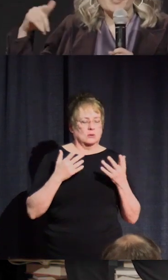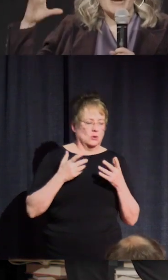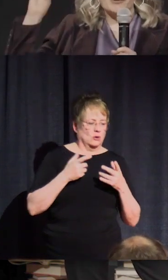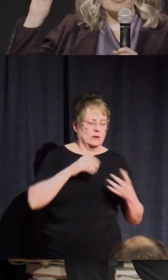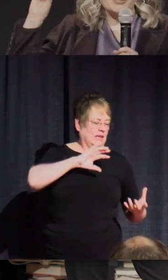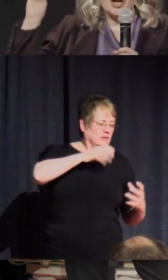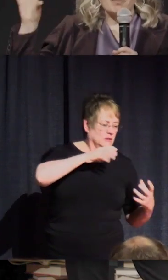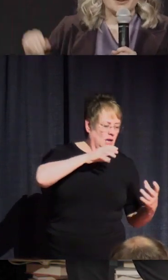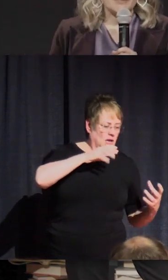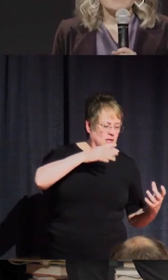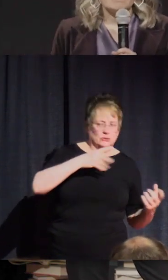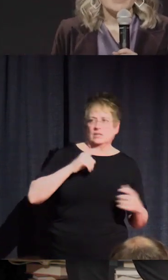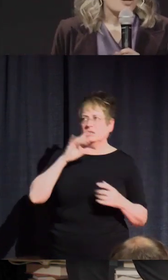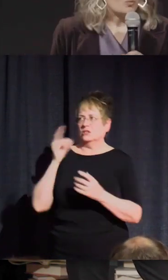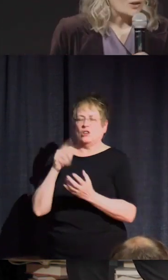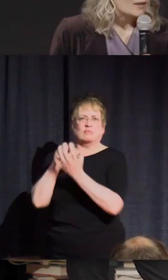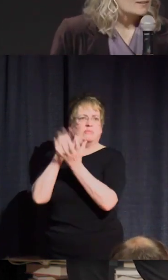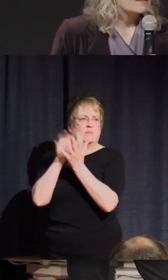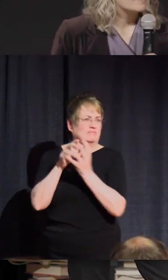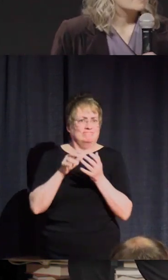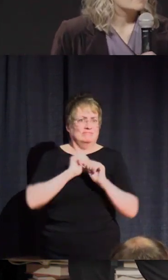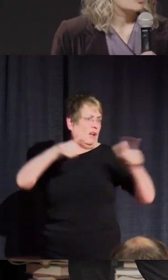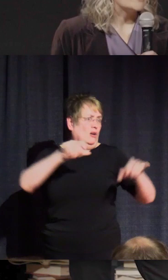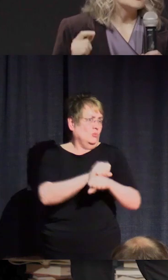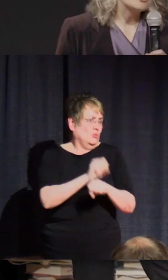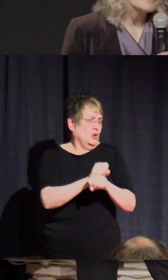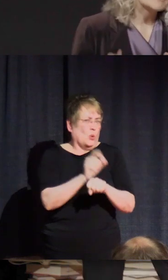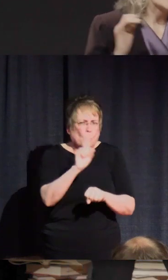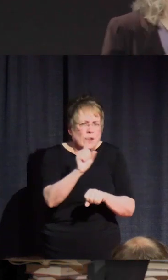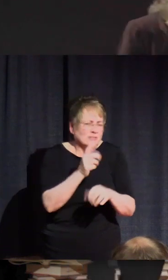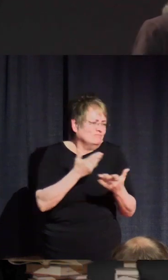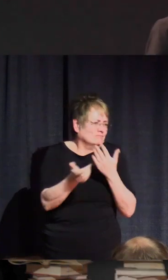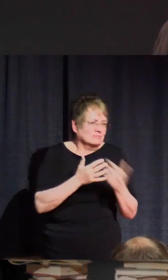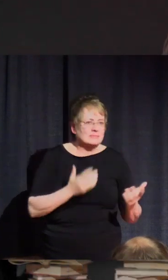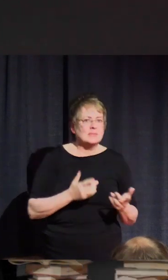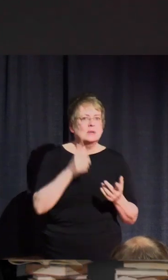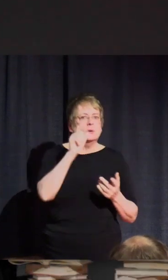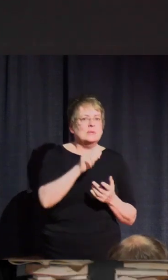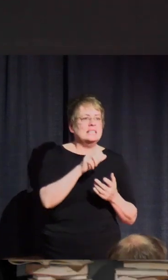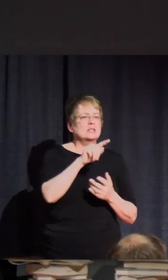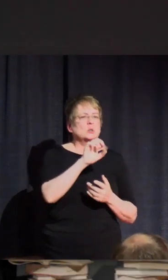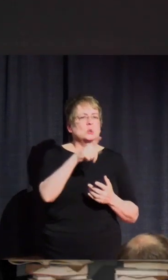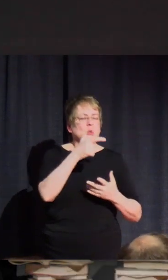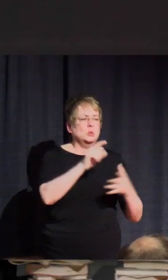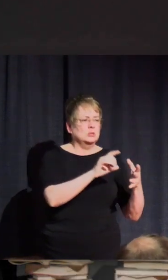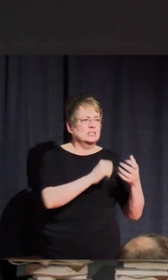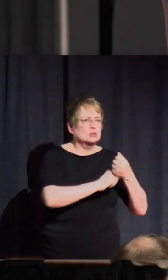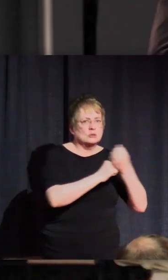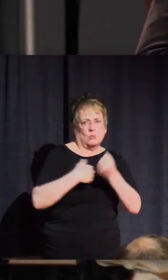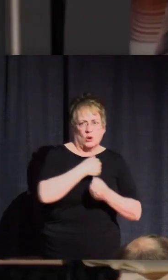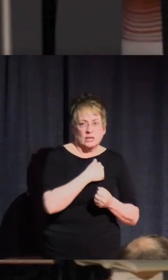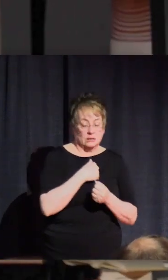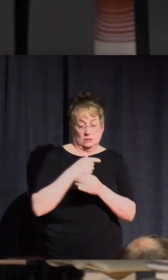laundry running in the background with the dog barking. It's all work. We need tools that can seamlessly support us in both our personal as